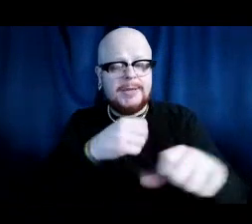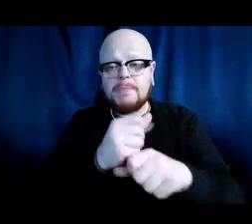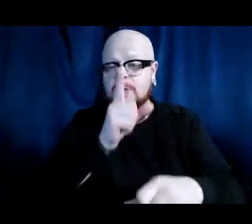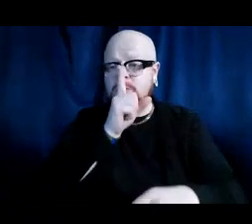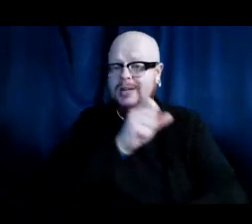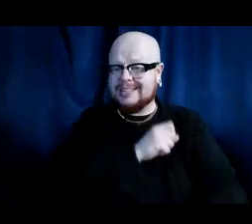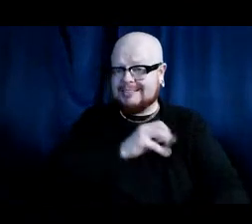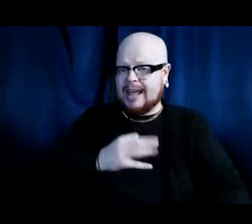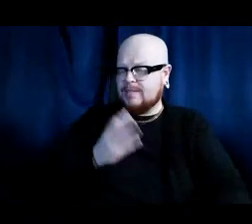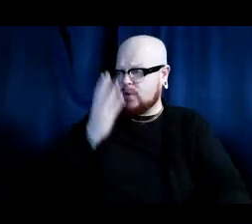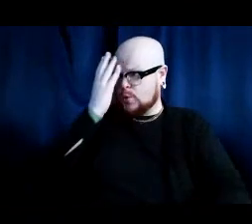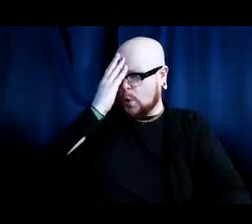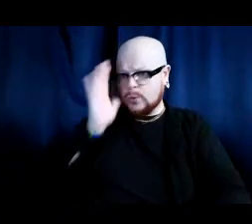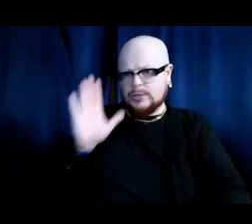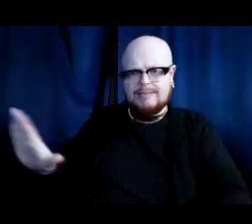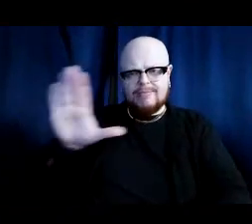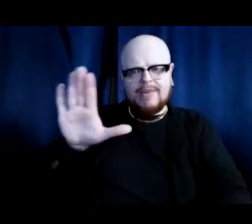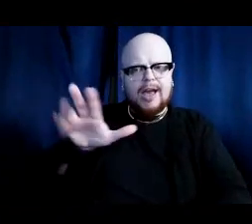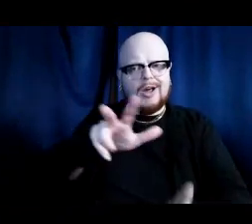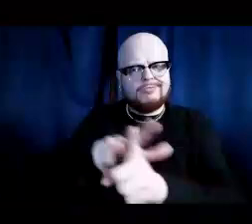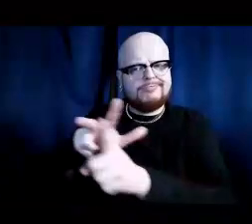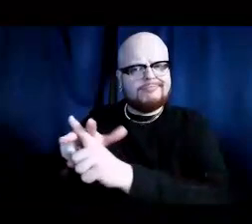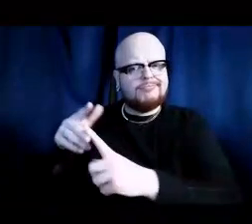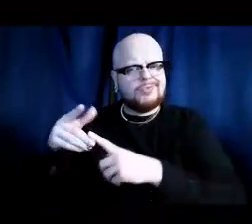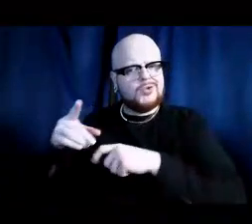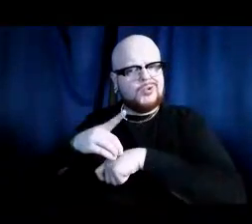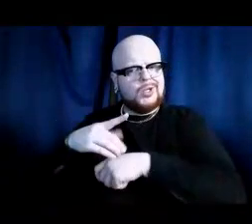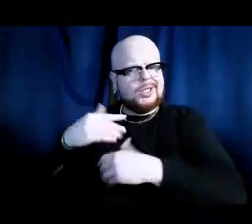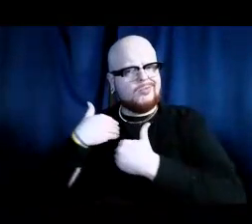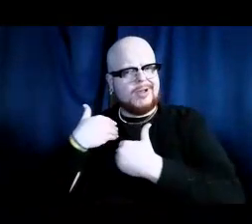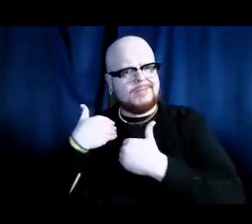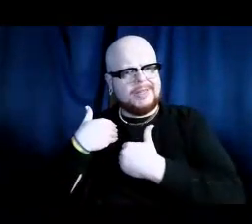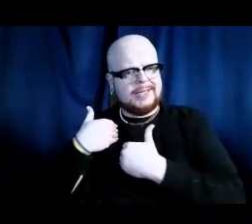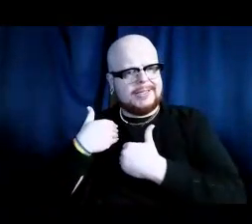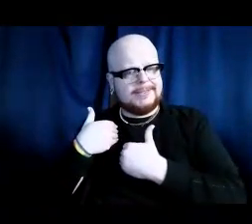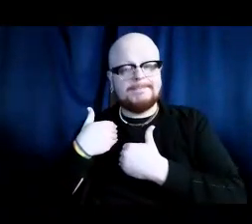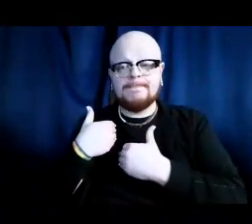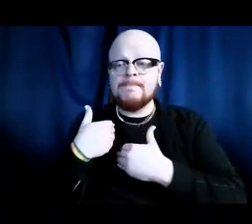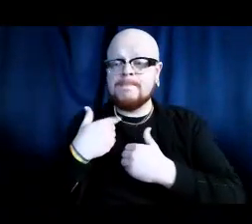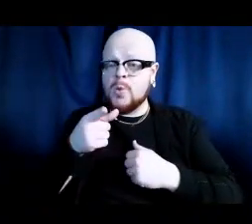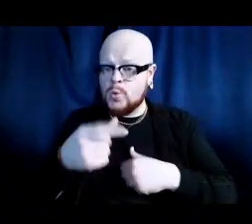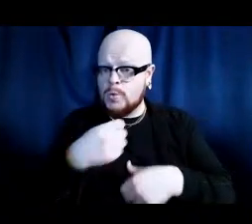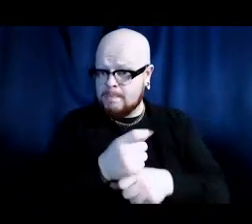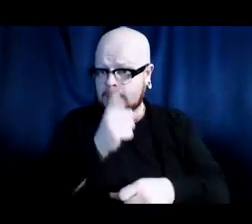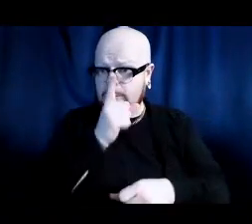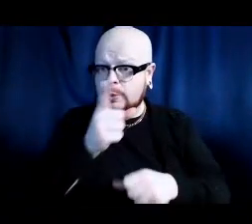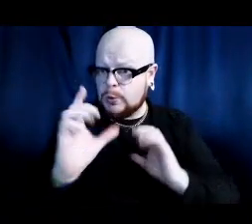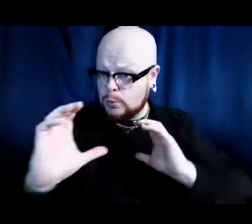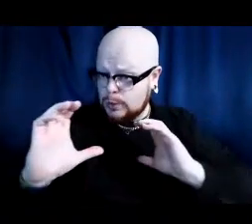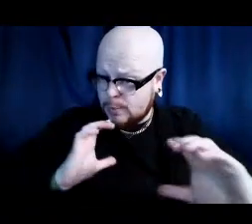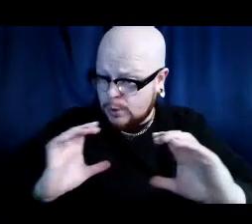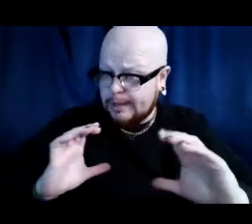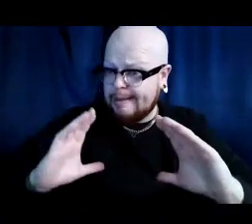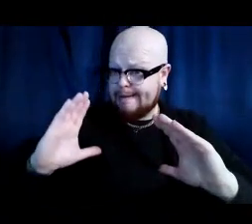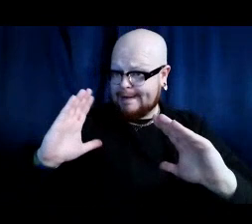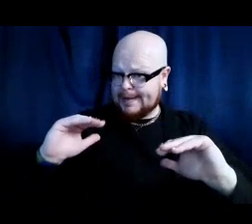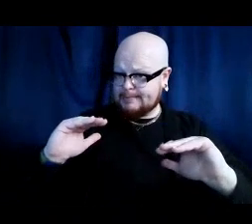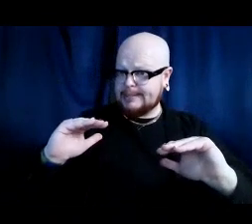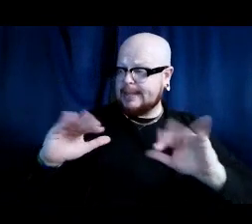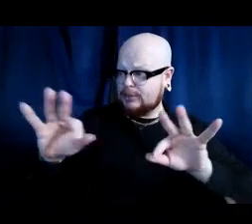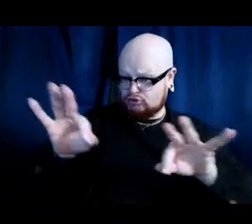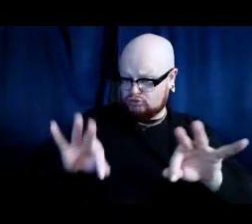And define these expectations and communicate them to staff. This, combined with training and resources, ensures that they